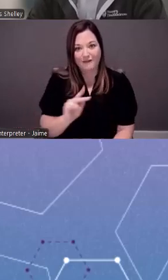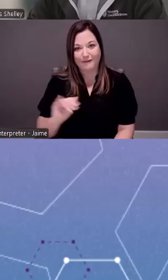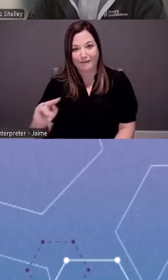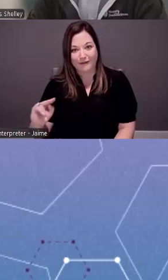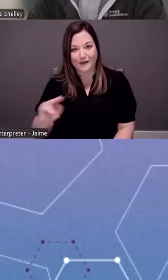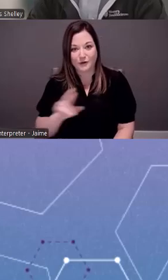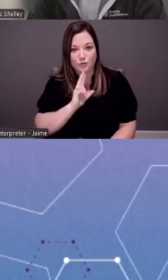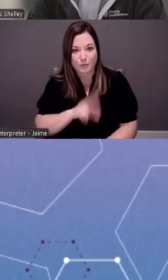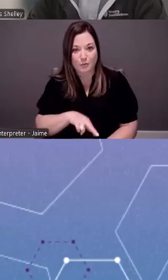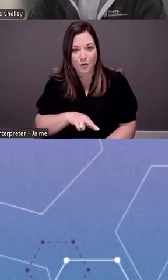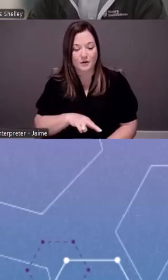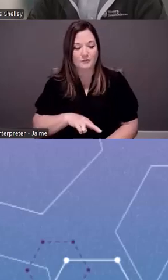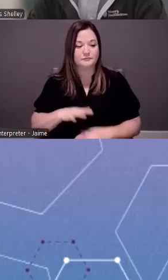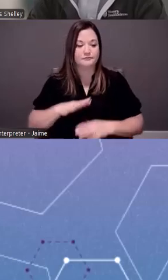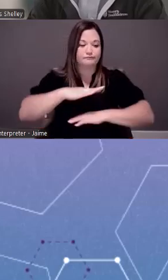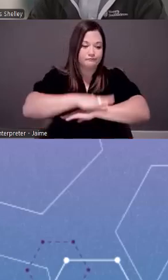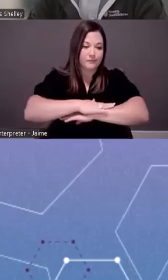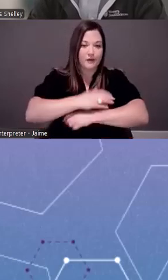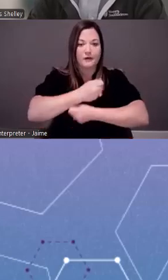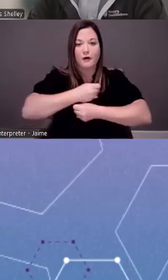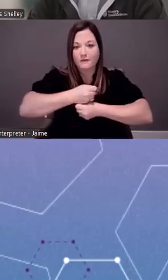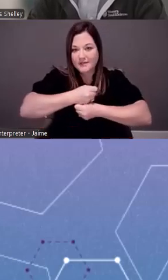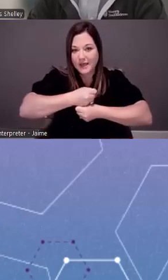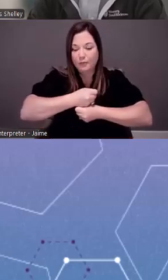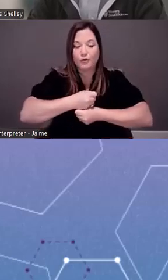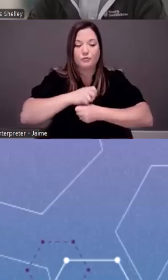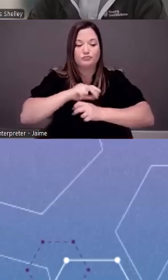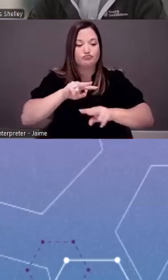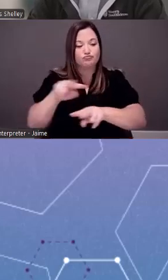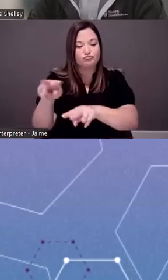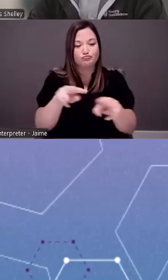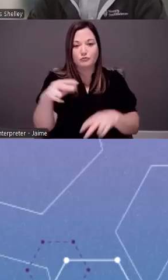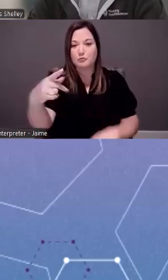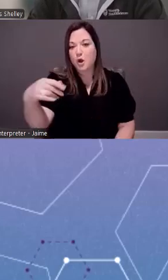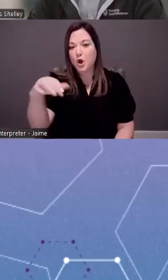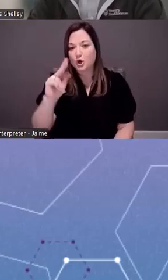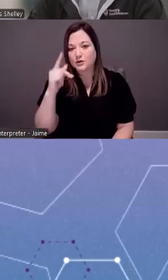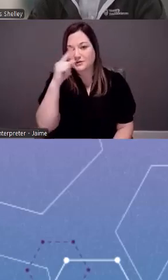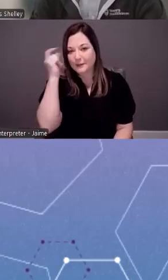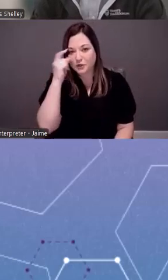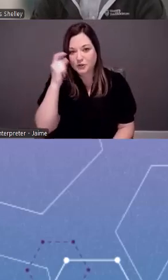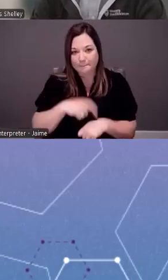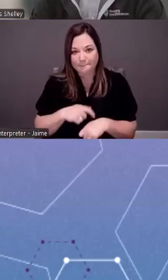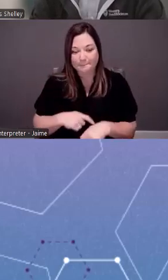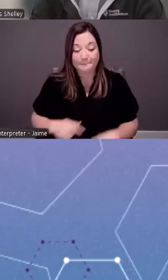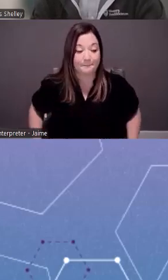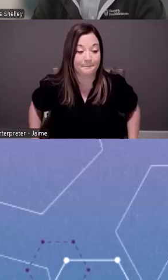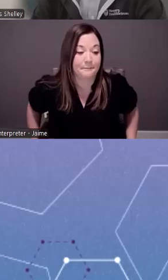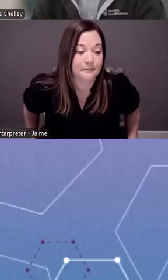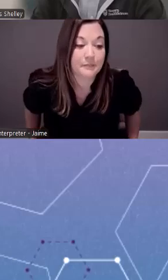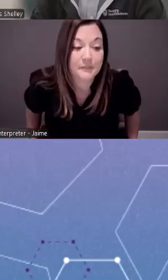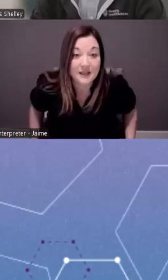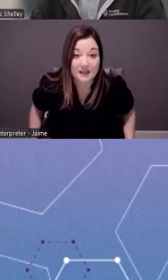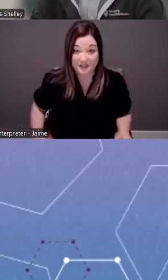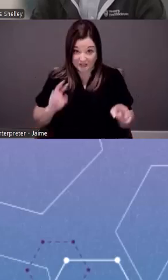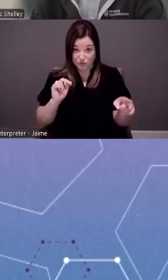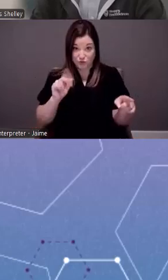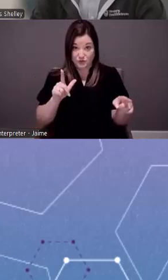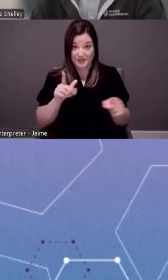on a coffee table, looking out over a park in the summer. Everything you see in this newsletter was